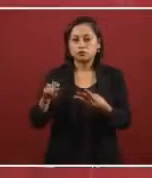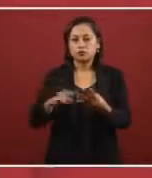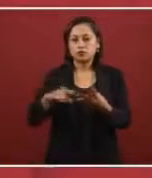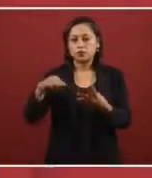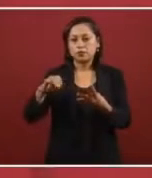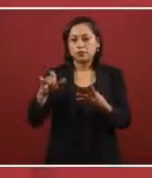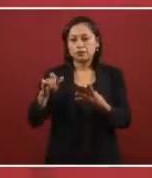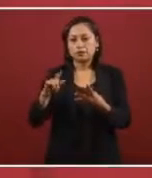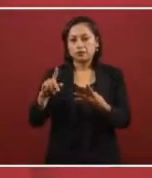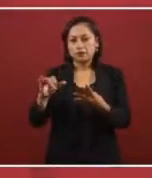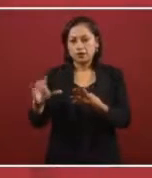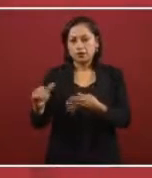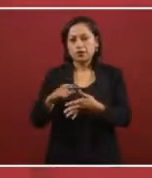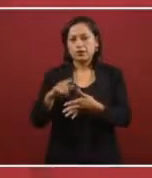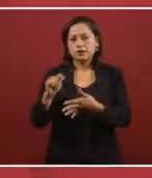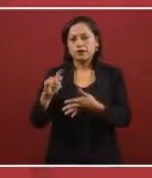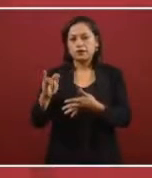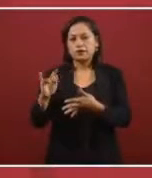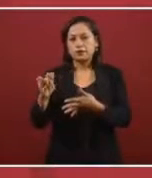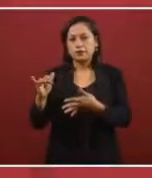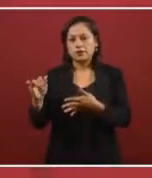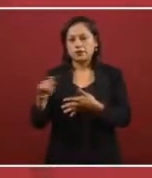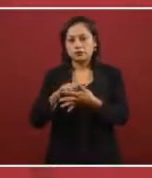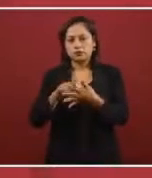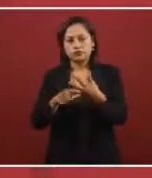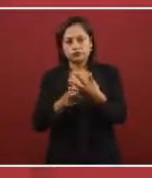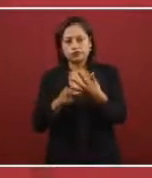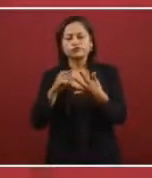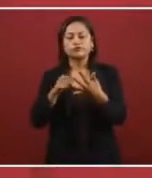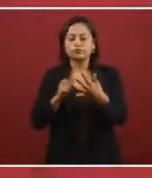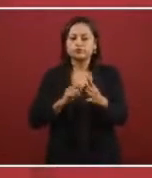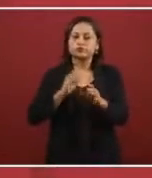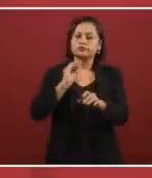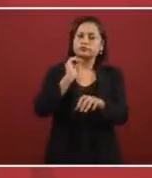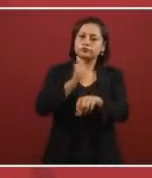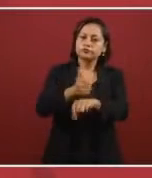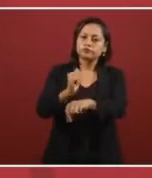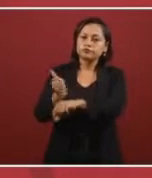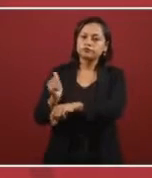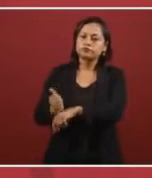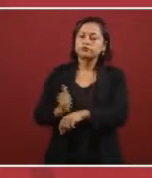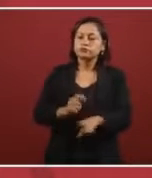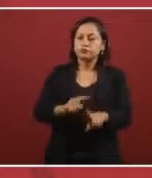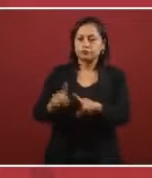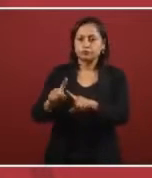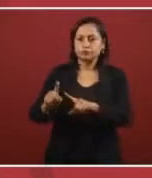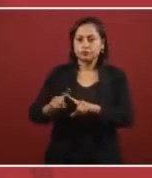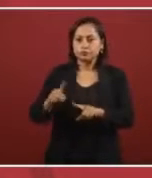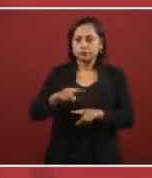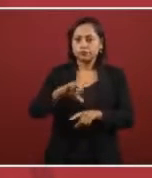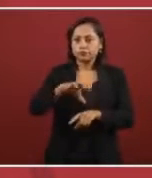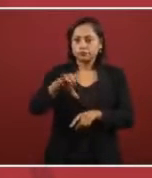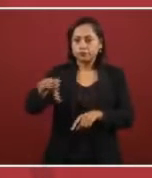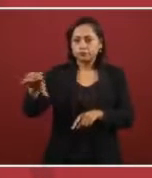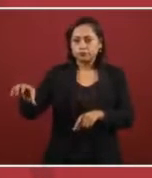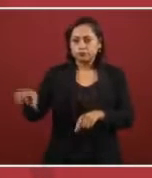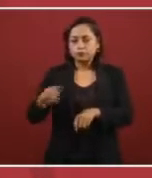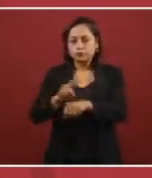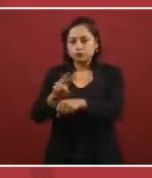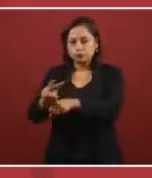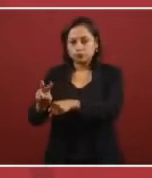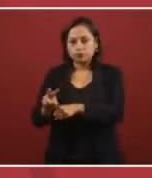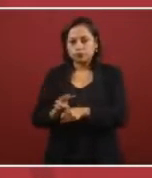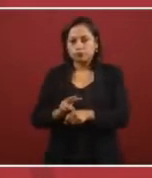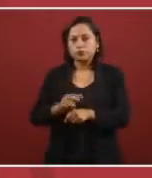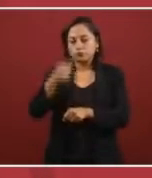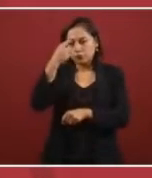Okay, so he's naming all those. So Iguala, Huitz, Cucu, Mezcala, Tepecuilco, operatives in process,